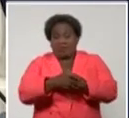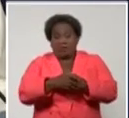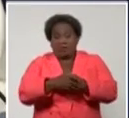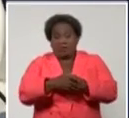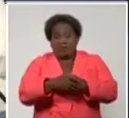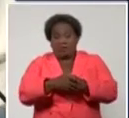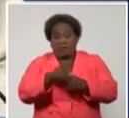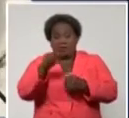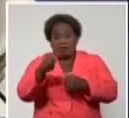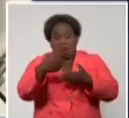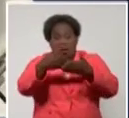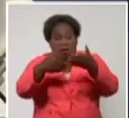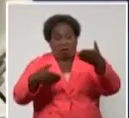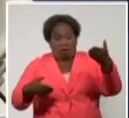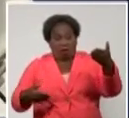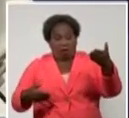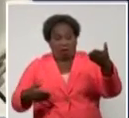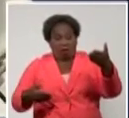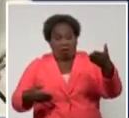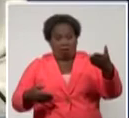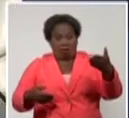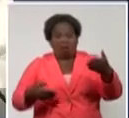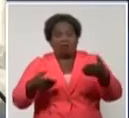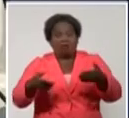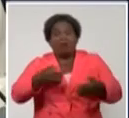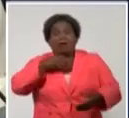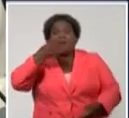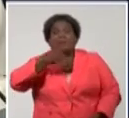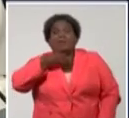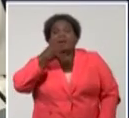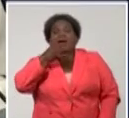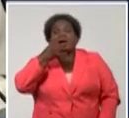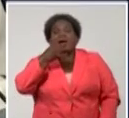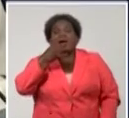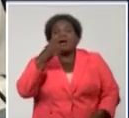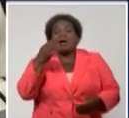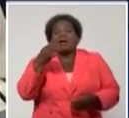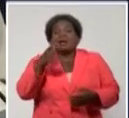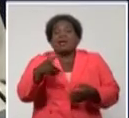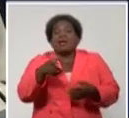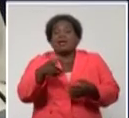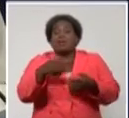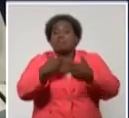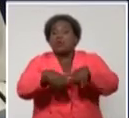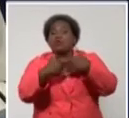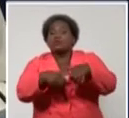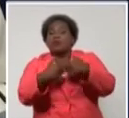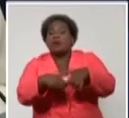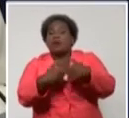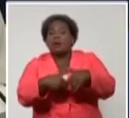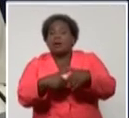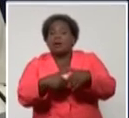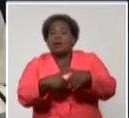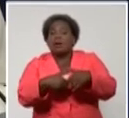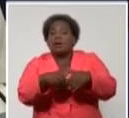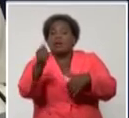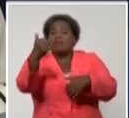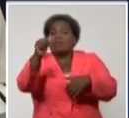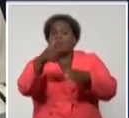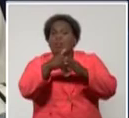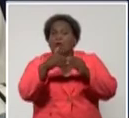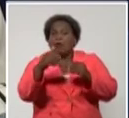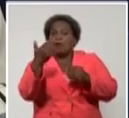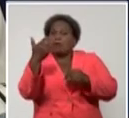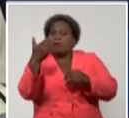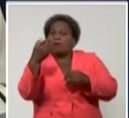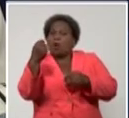pandemic is not being approached from a humanist position, quite the contrary, but how the issue of treatment is affecting people around the globe